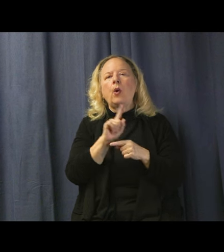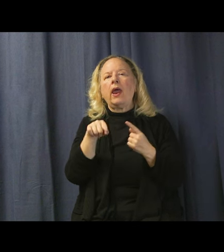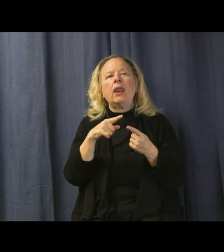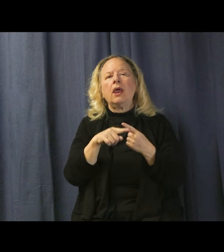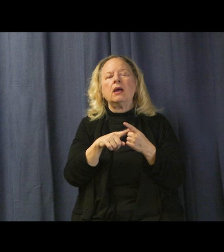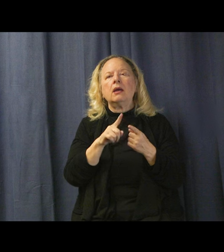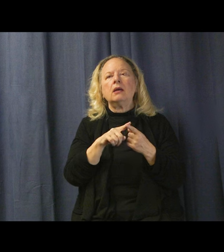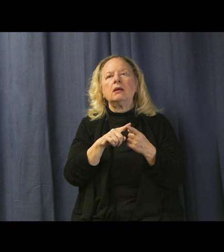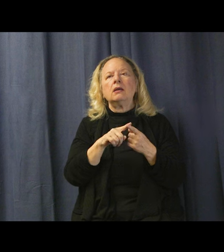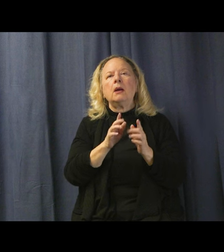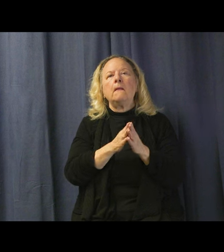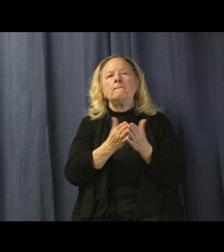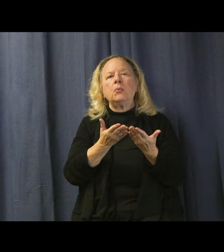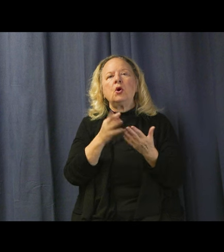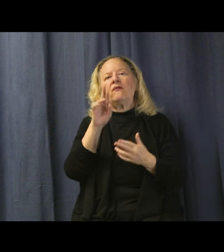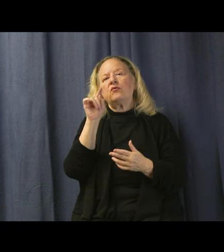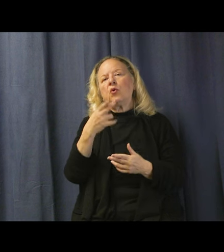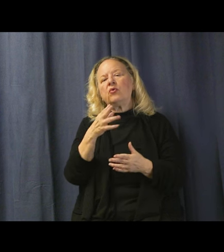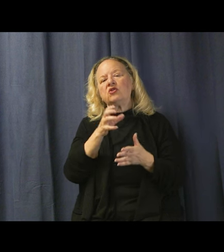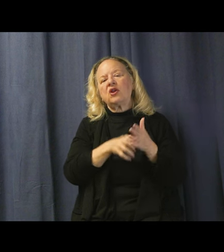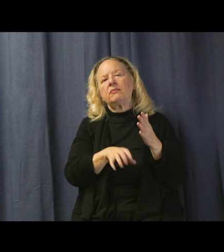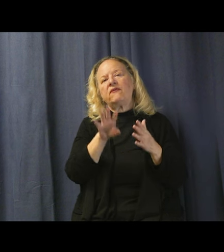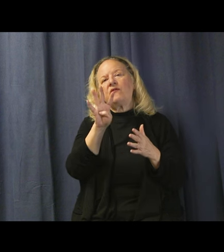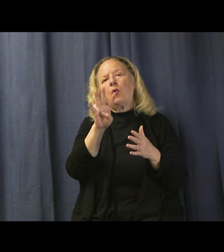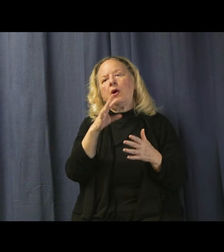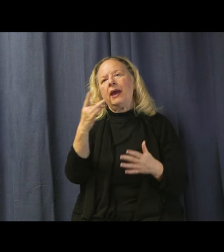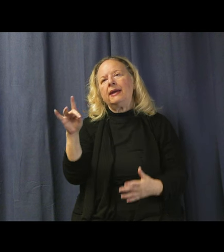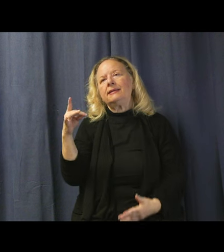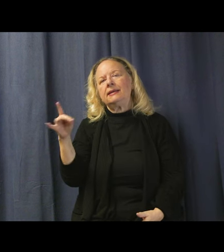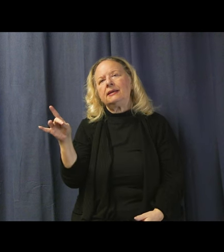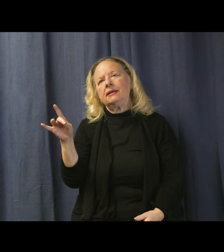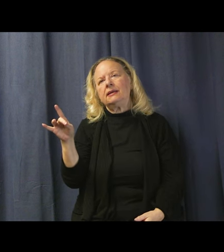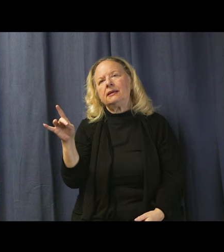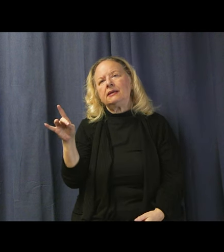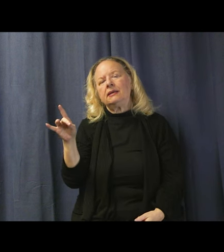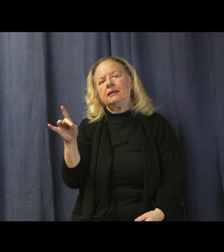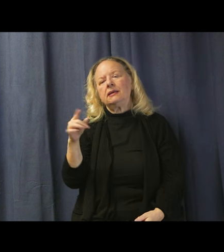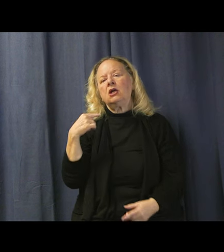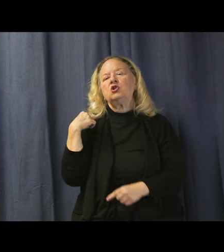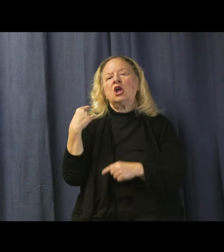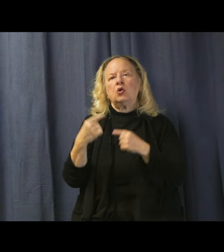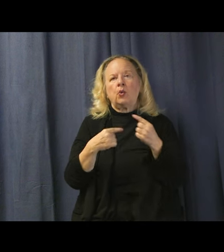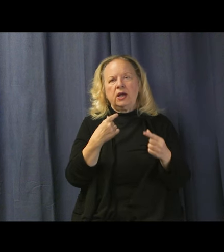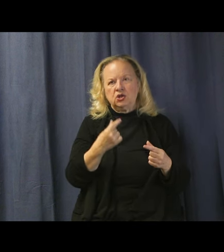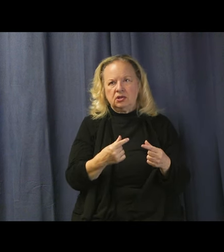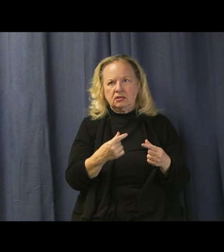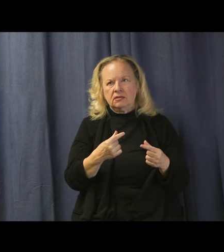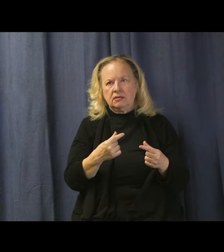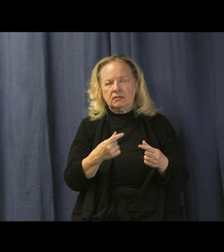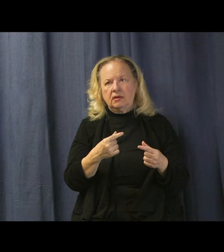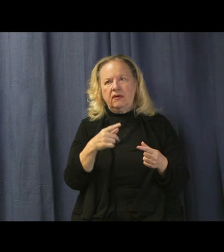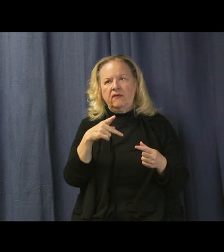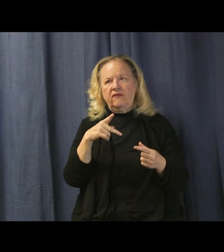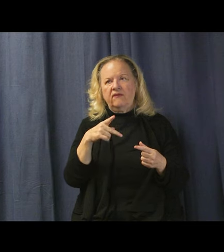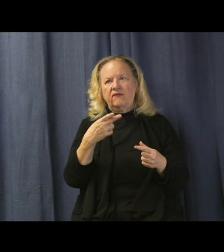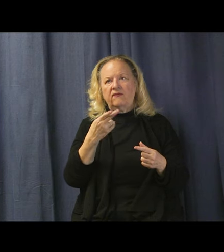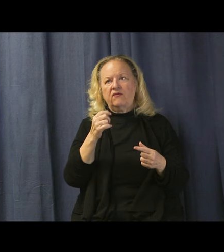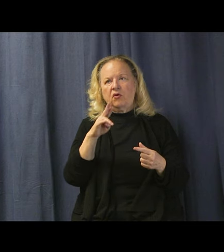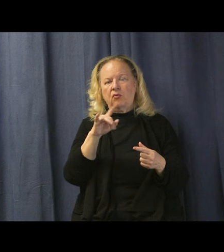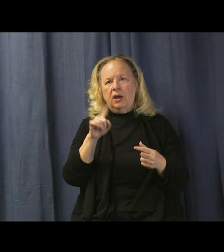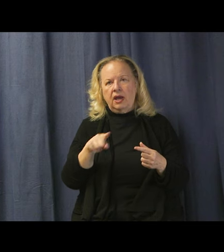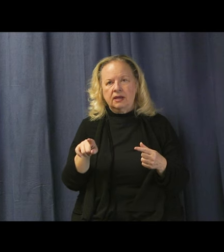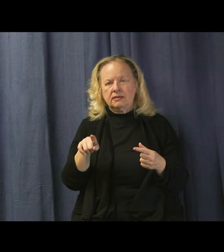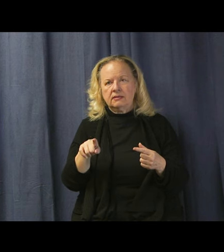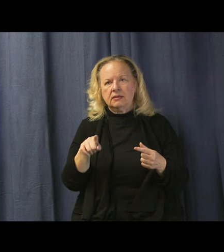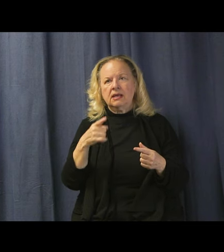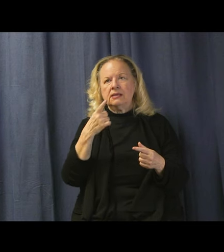Here we go. In the book of Ruth, chapter 4, verse 18, here's the generations of Perez, and it's back, and